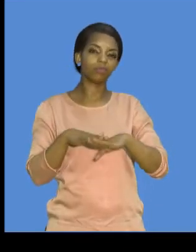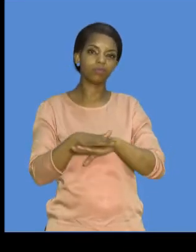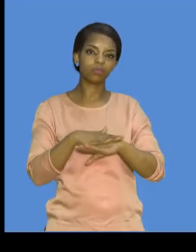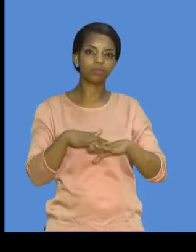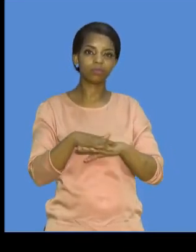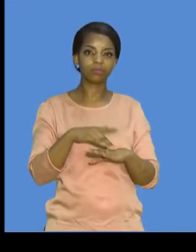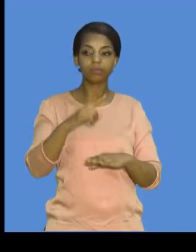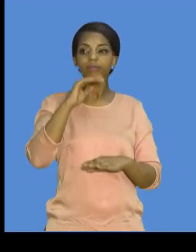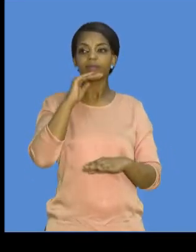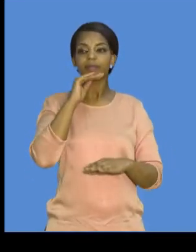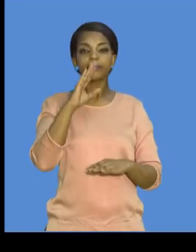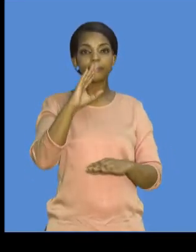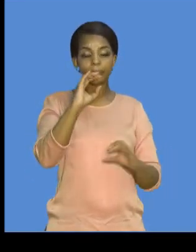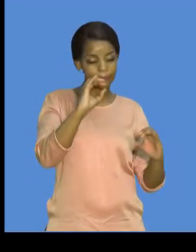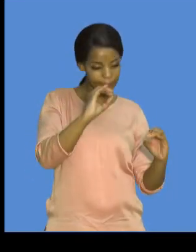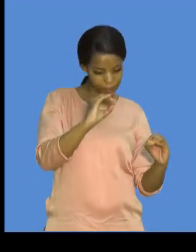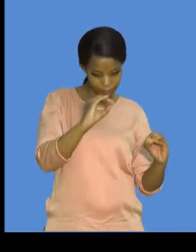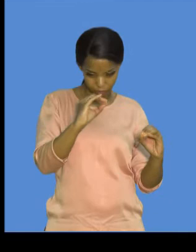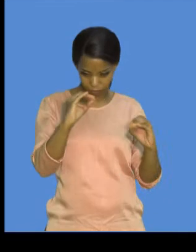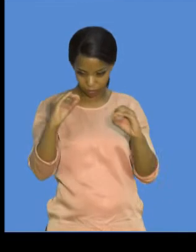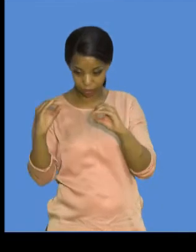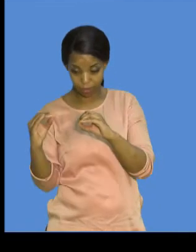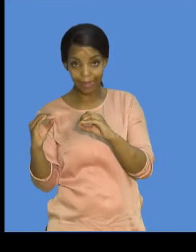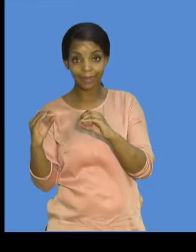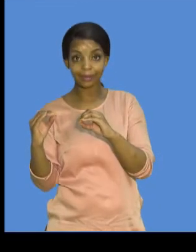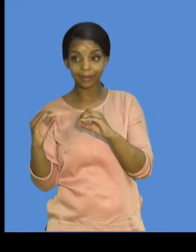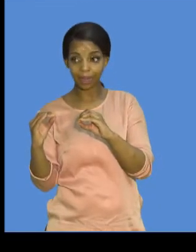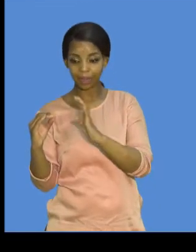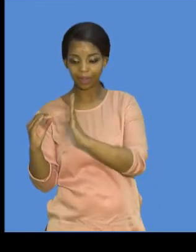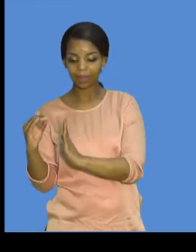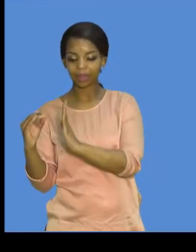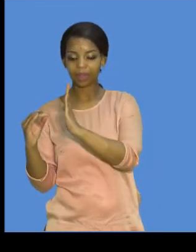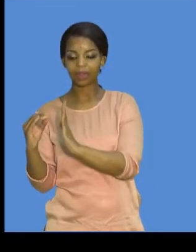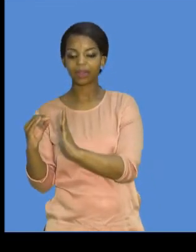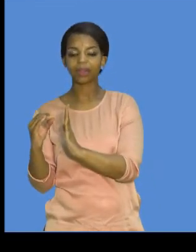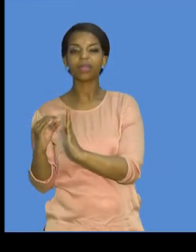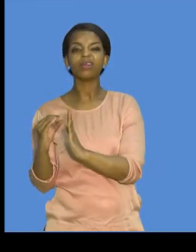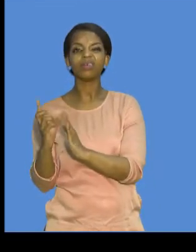all, until you get to roughly here by